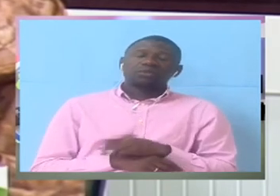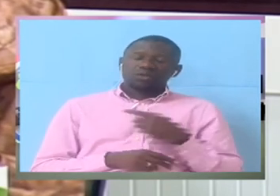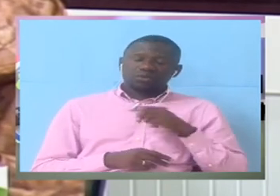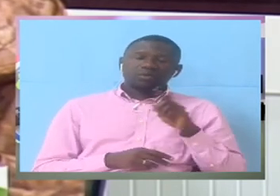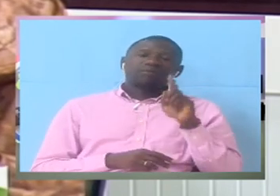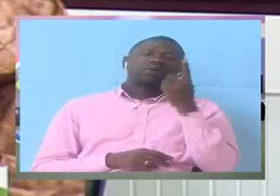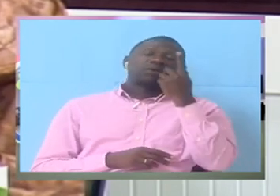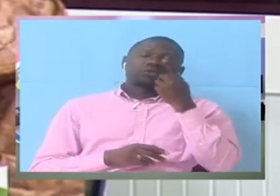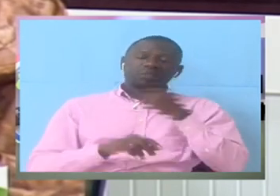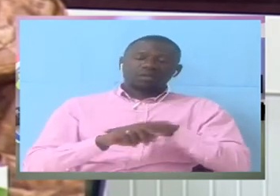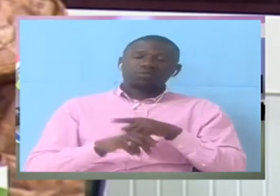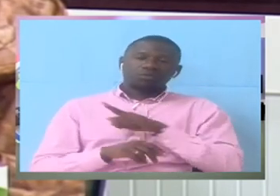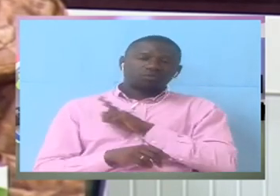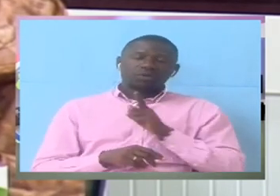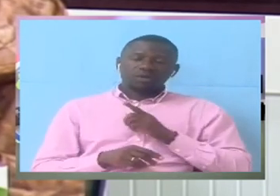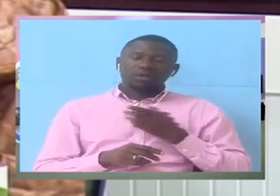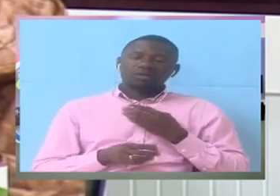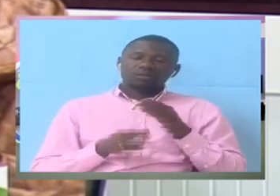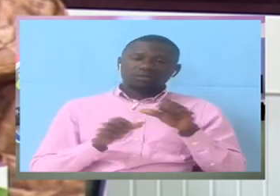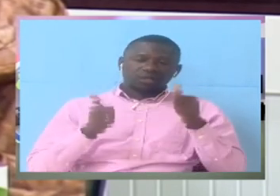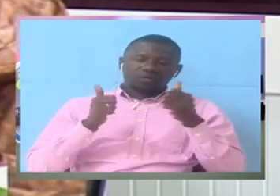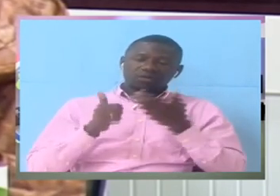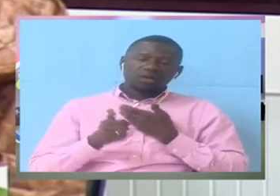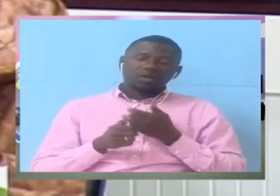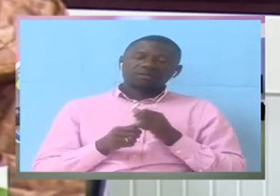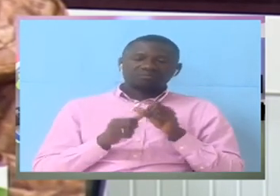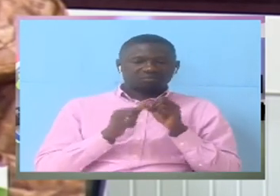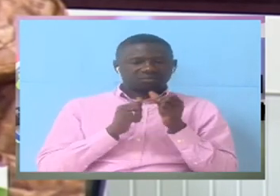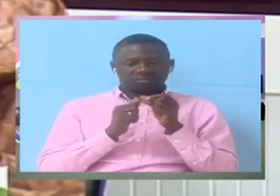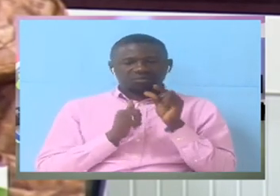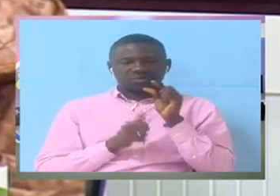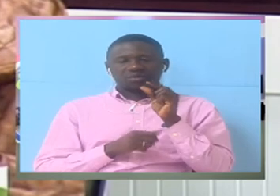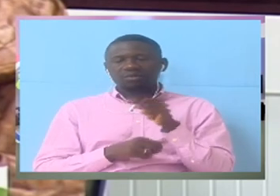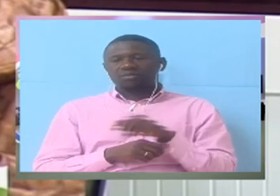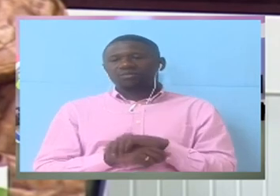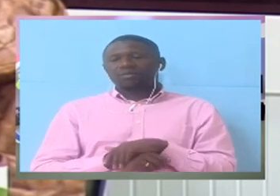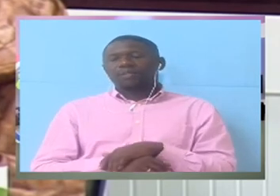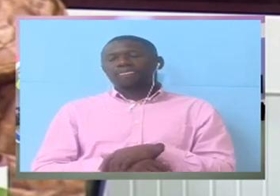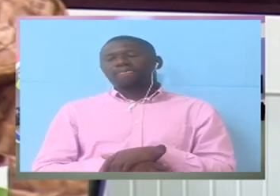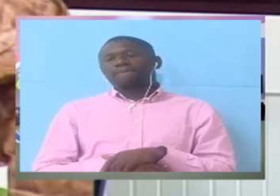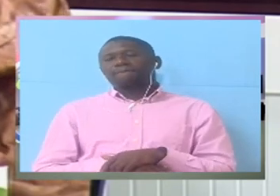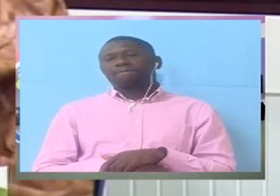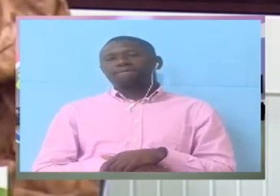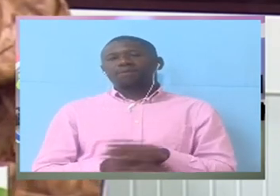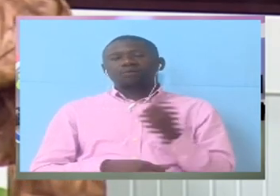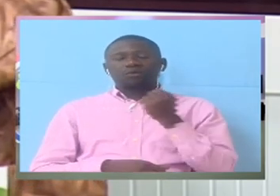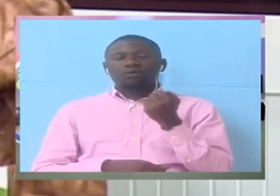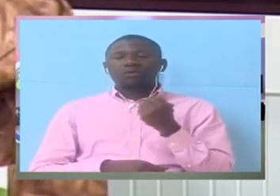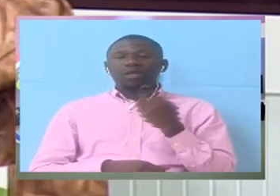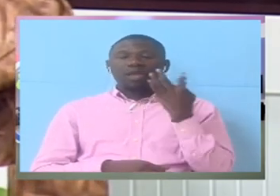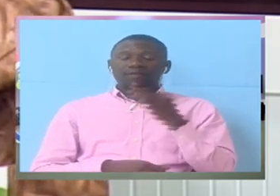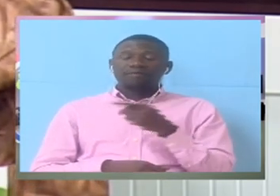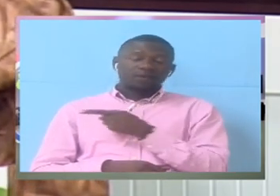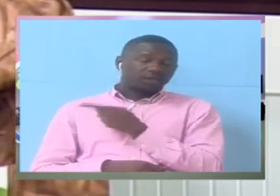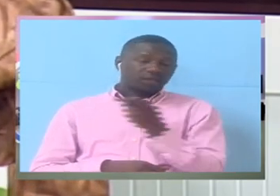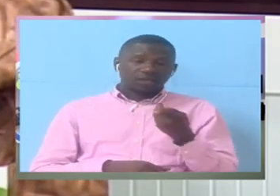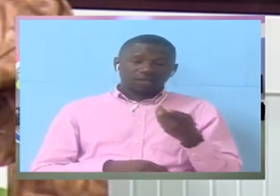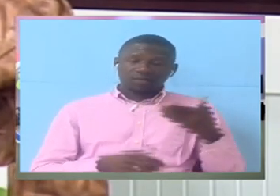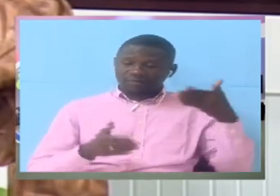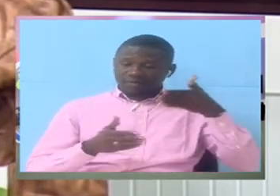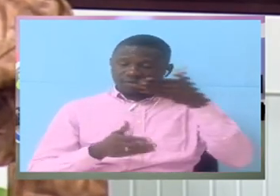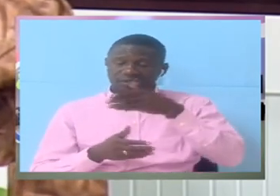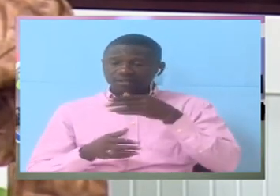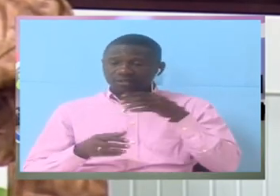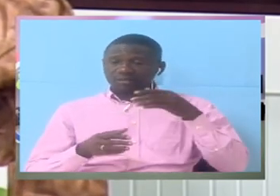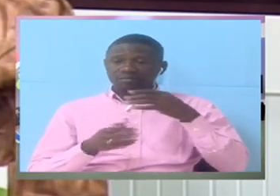was the first time that we started to get reprieve. Was not in prison, because when they come to the